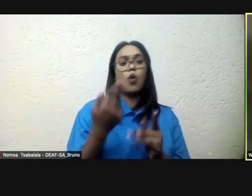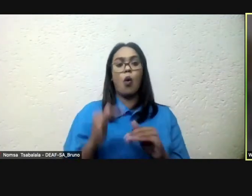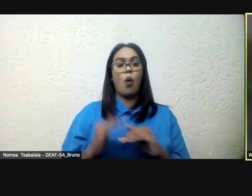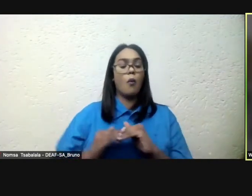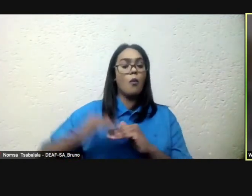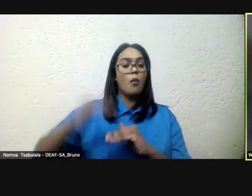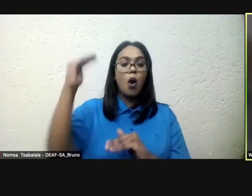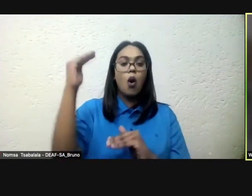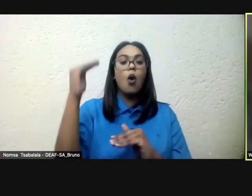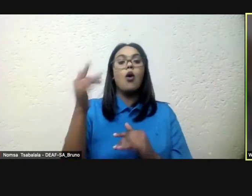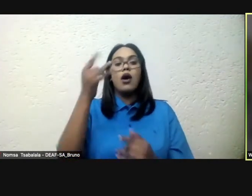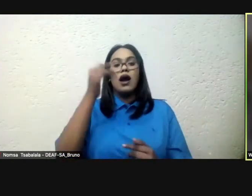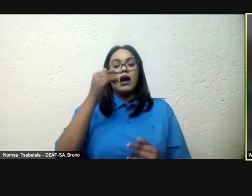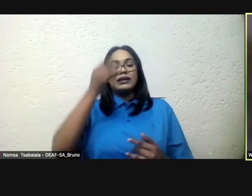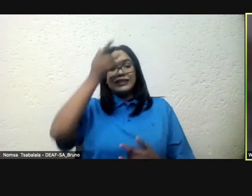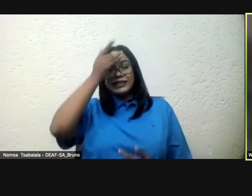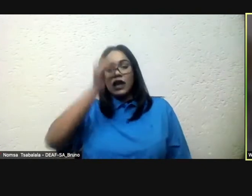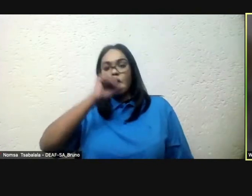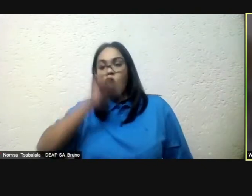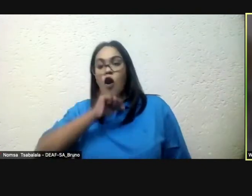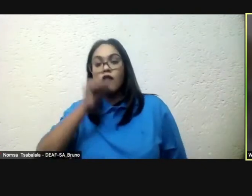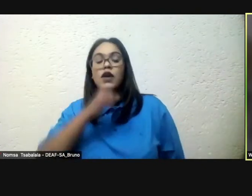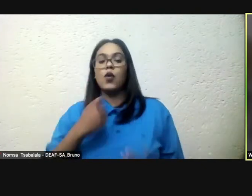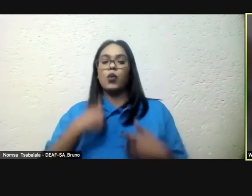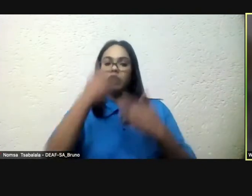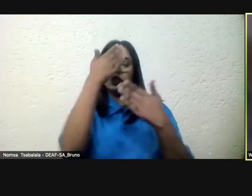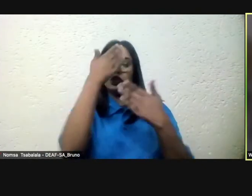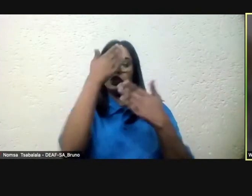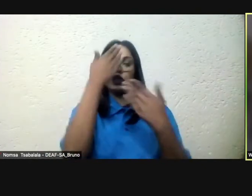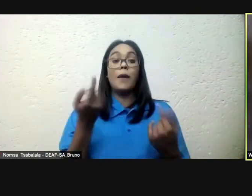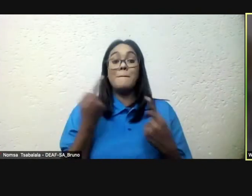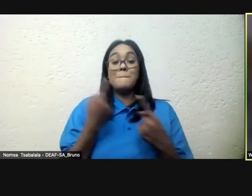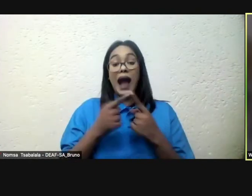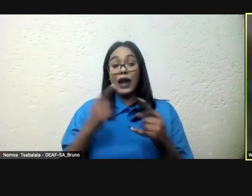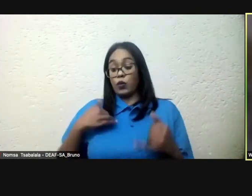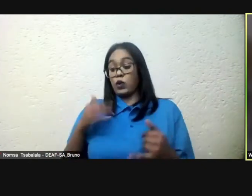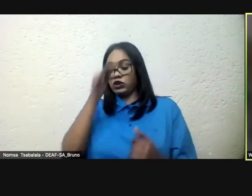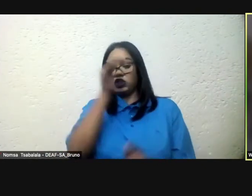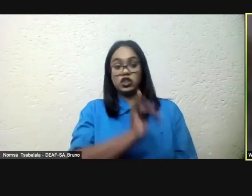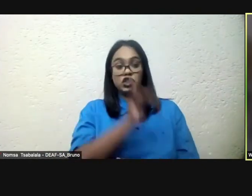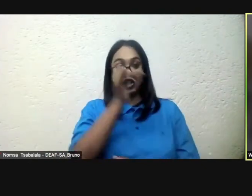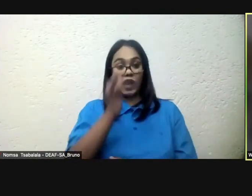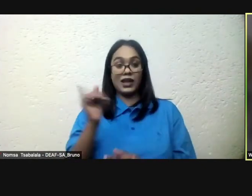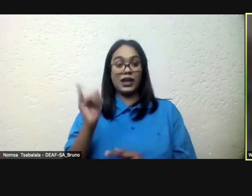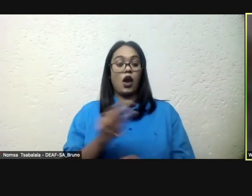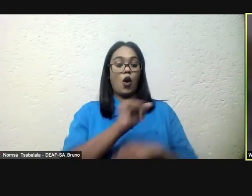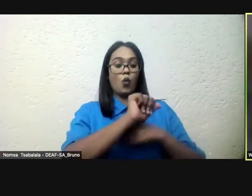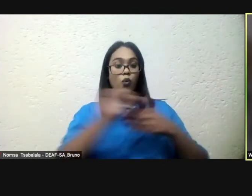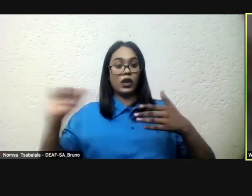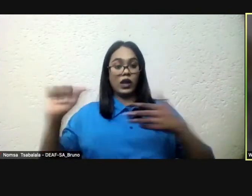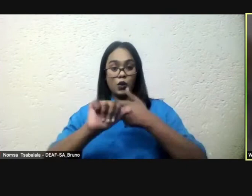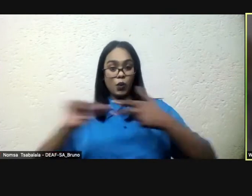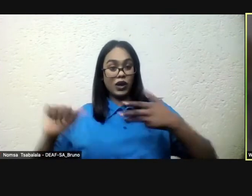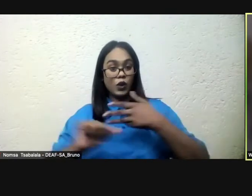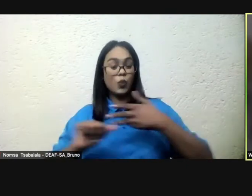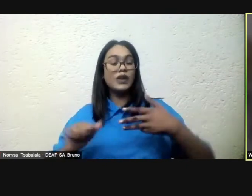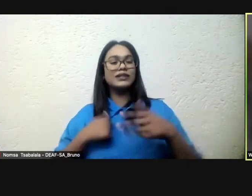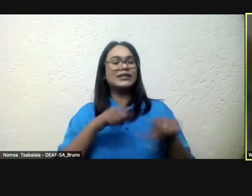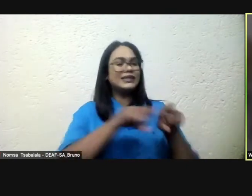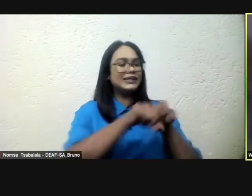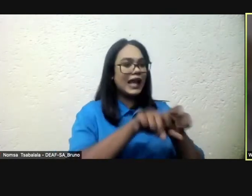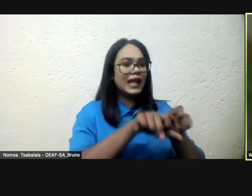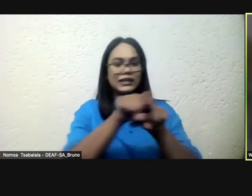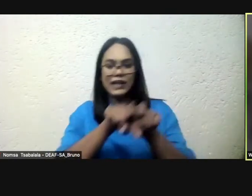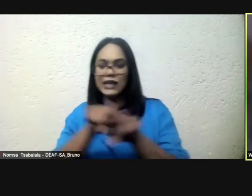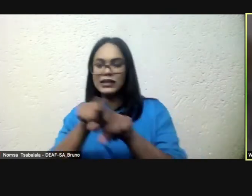that over the next few weeks, we will have more data. Once these patients have, gone through the